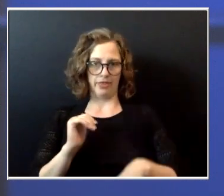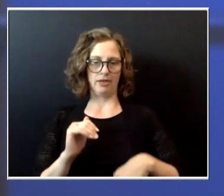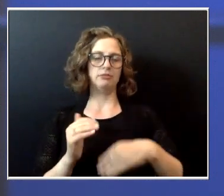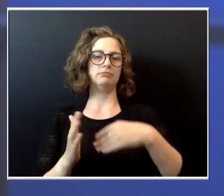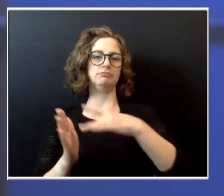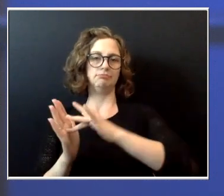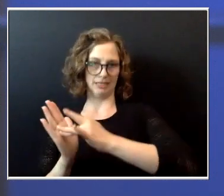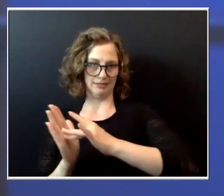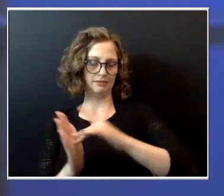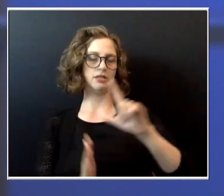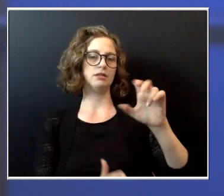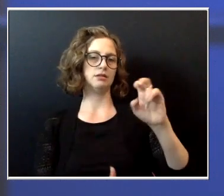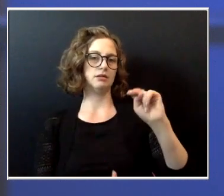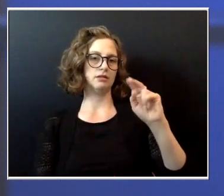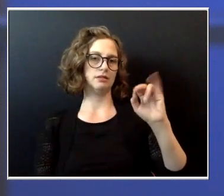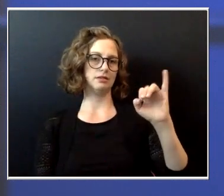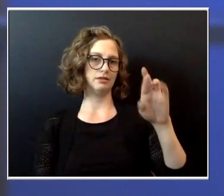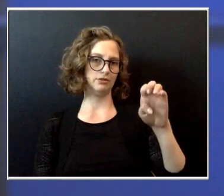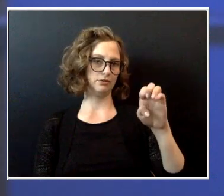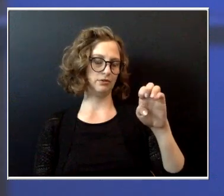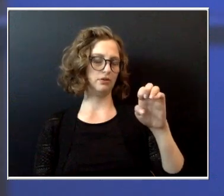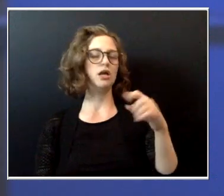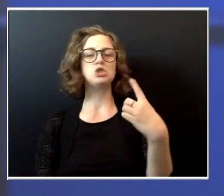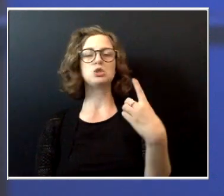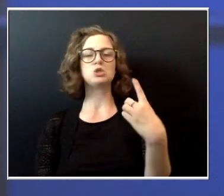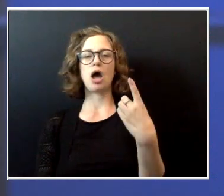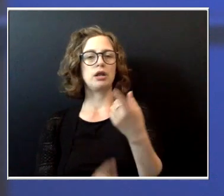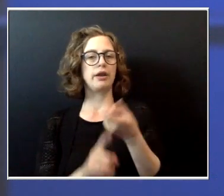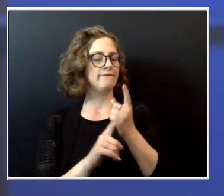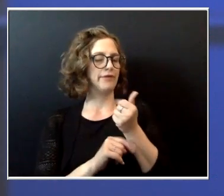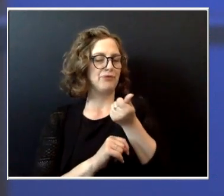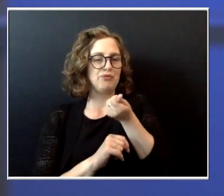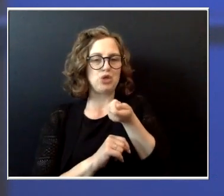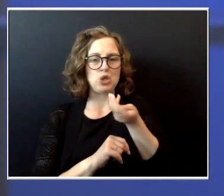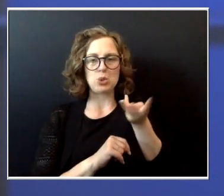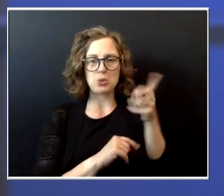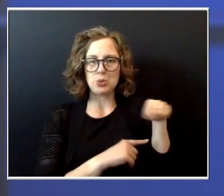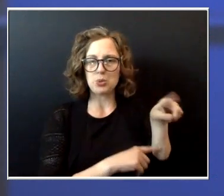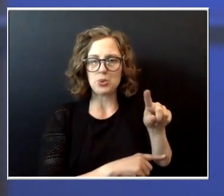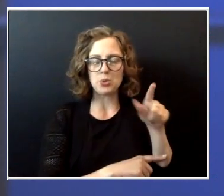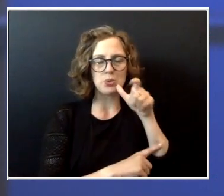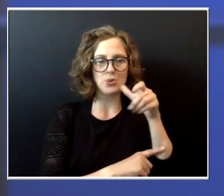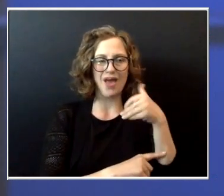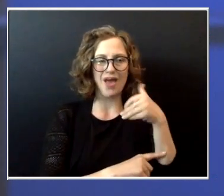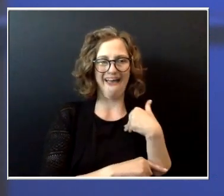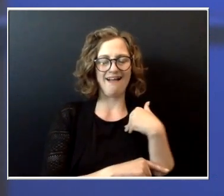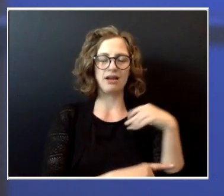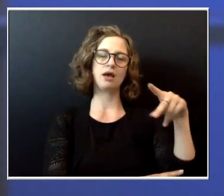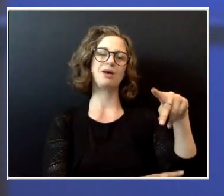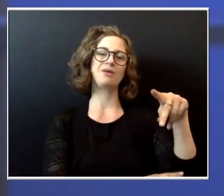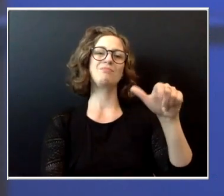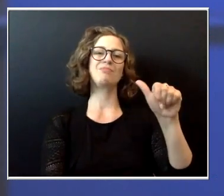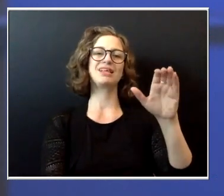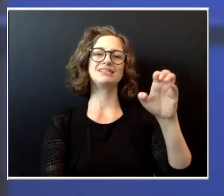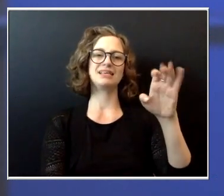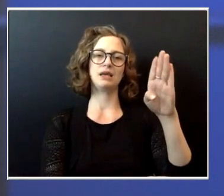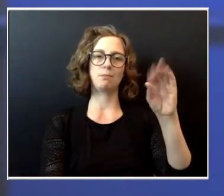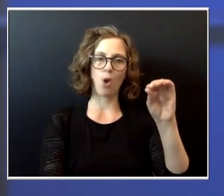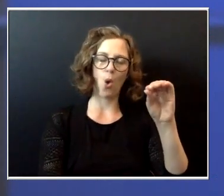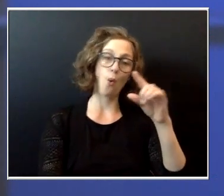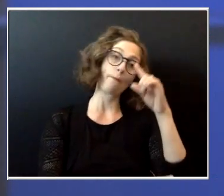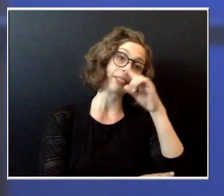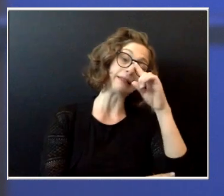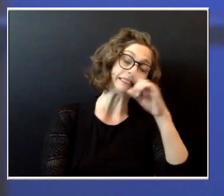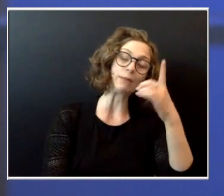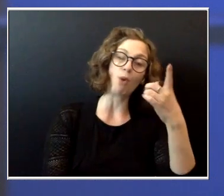actually one of the few devices that had a placebo-controlled trial done in Europe. It really has very, very